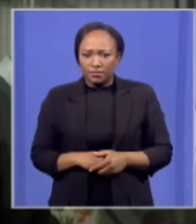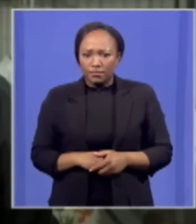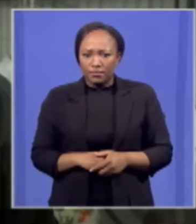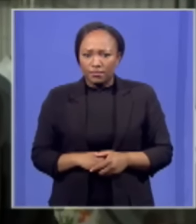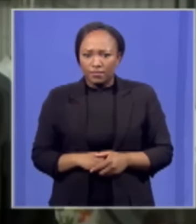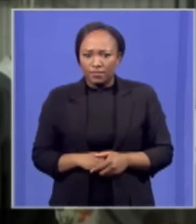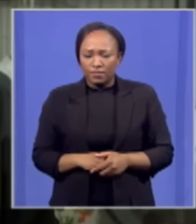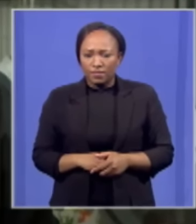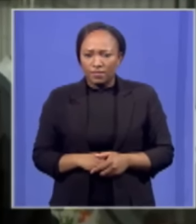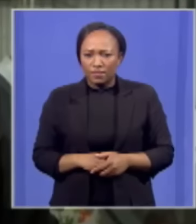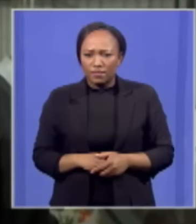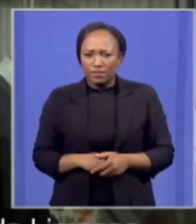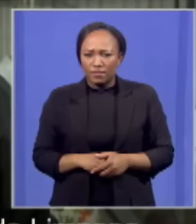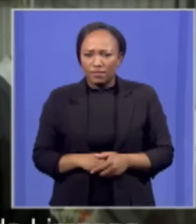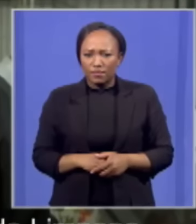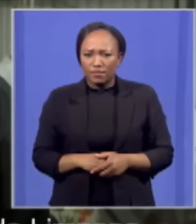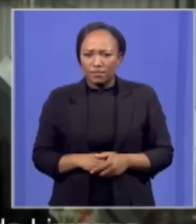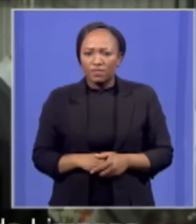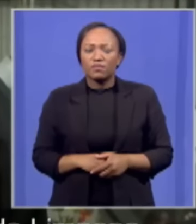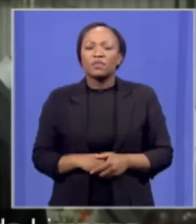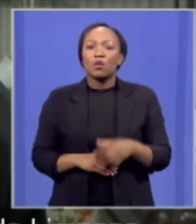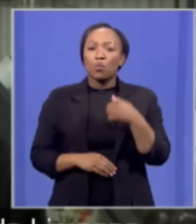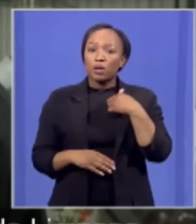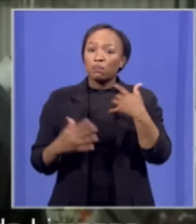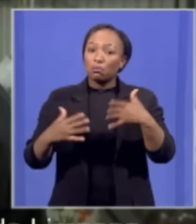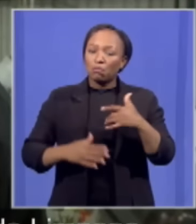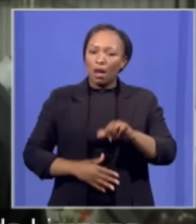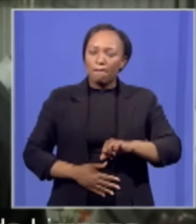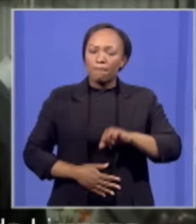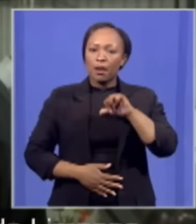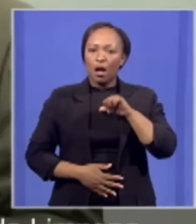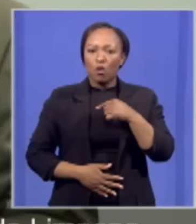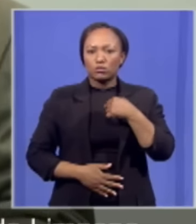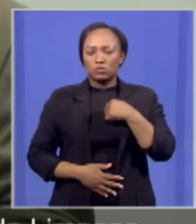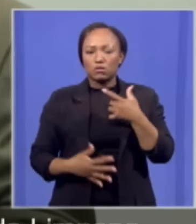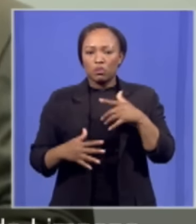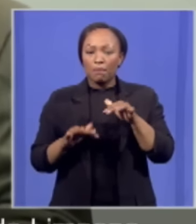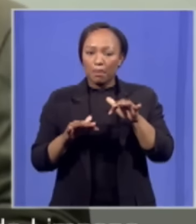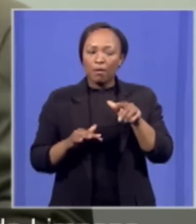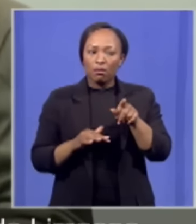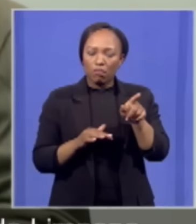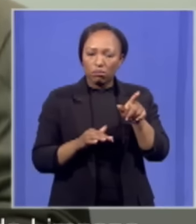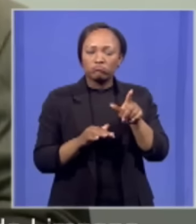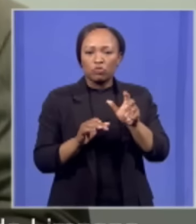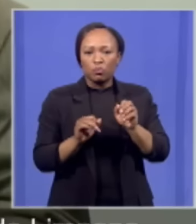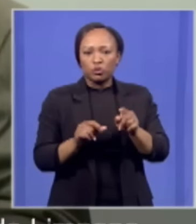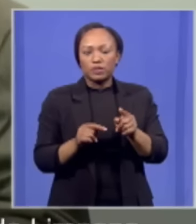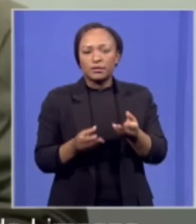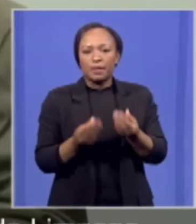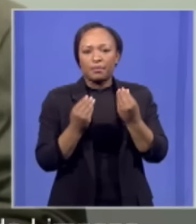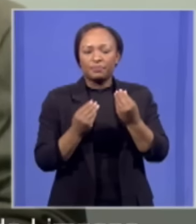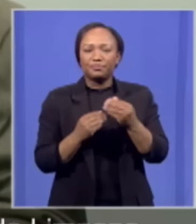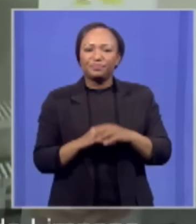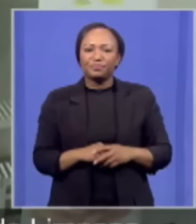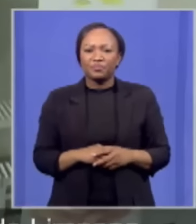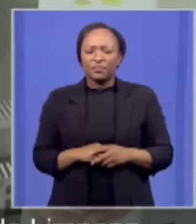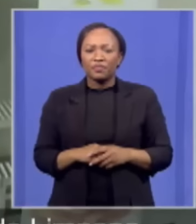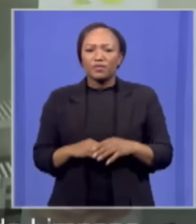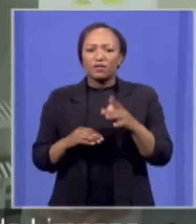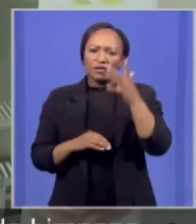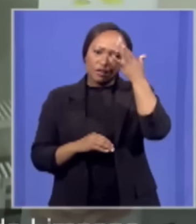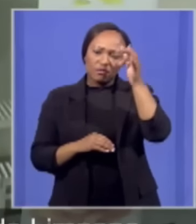to make oil. So we are very, very proud that we are creating jobs for our own people. Mmušo wa Limpopo o itetše kampane ya